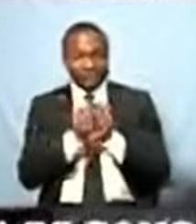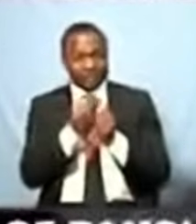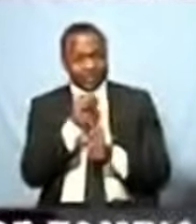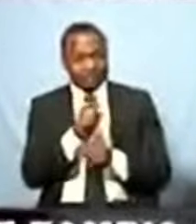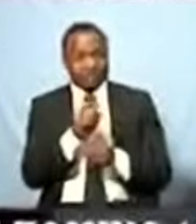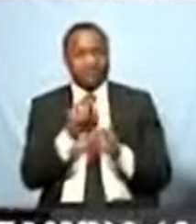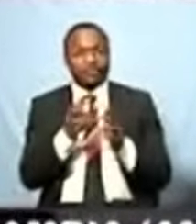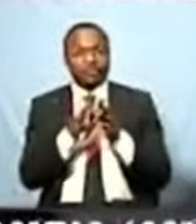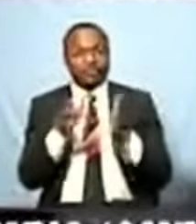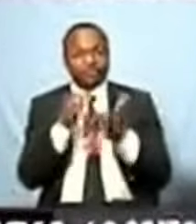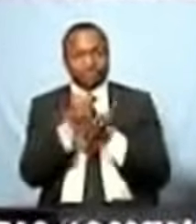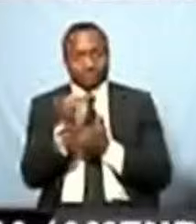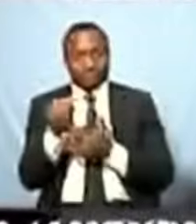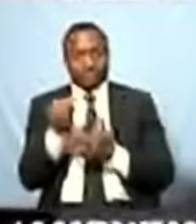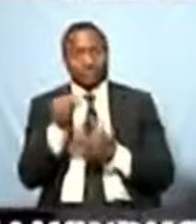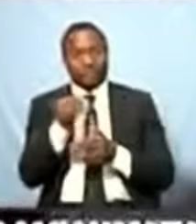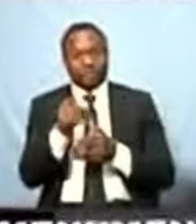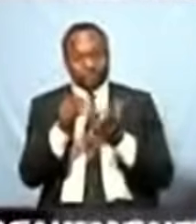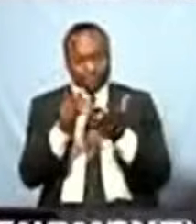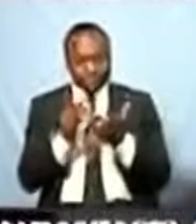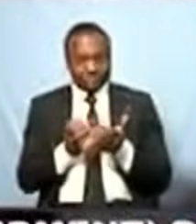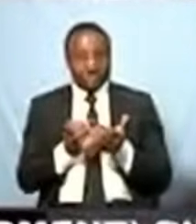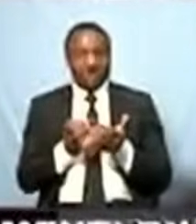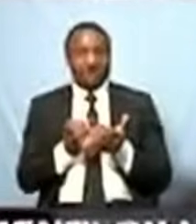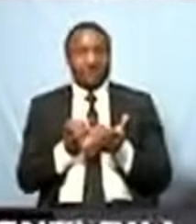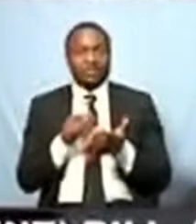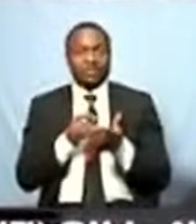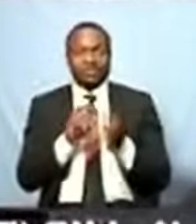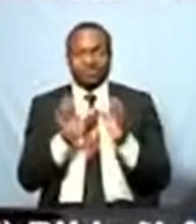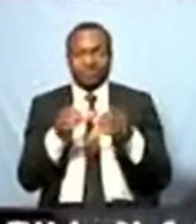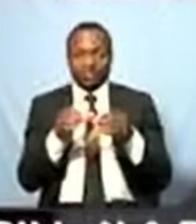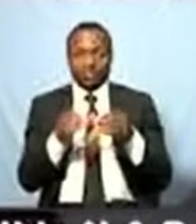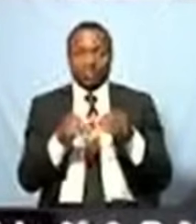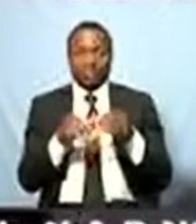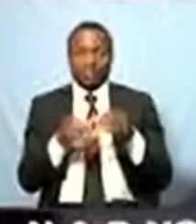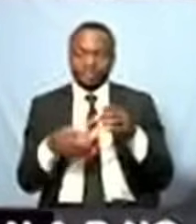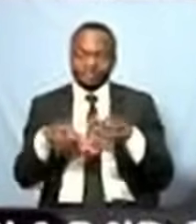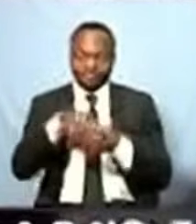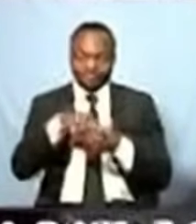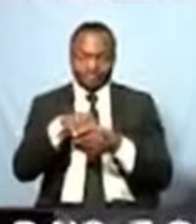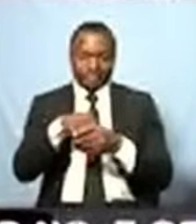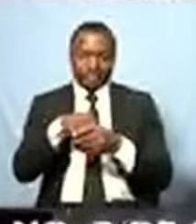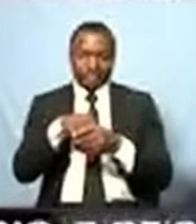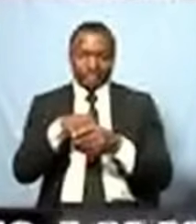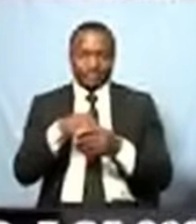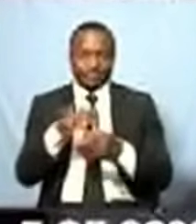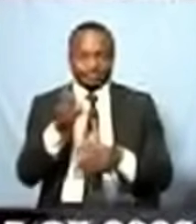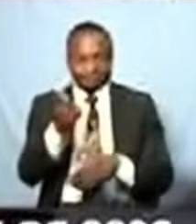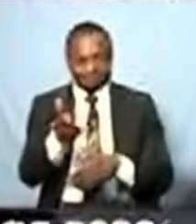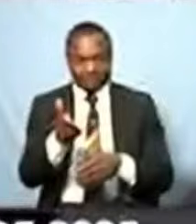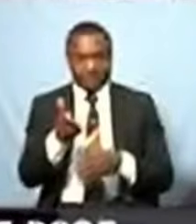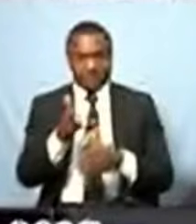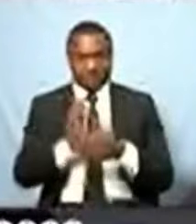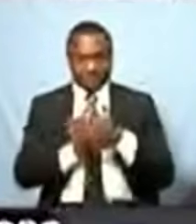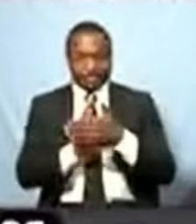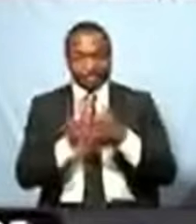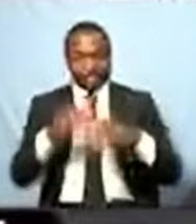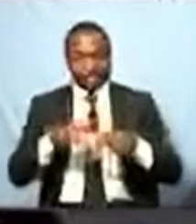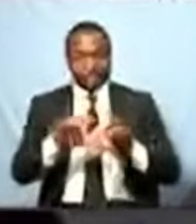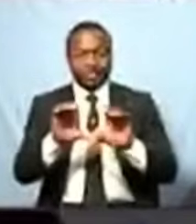the main issues that you wish this committee to take into consideration. Mr. Wai, you are guided to